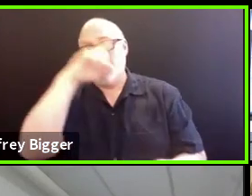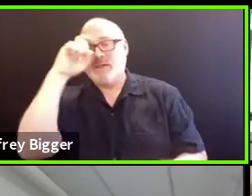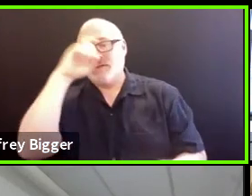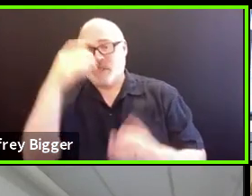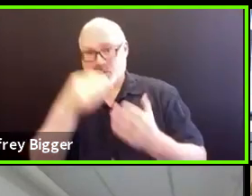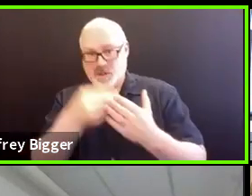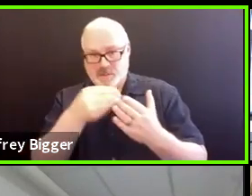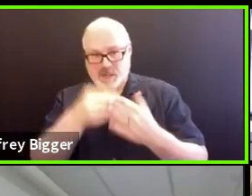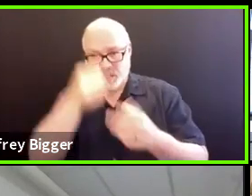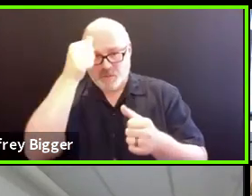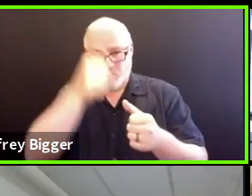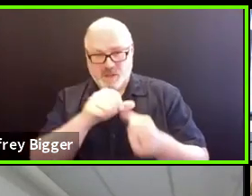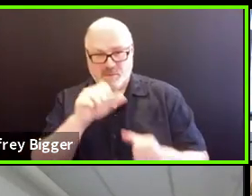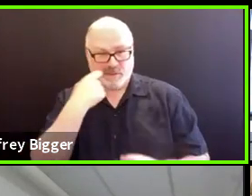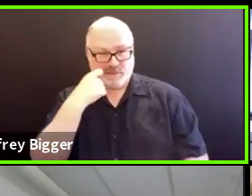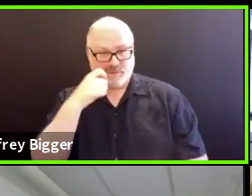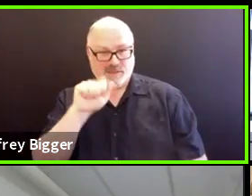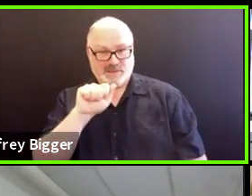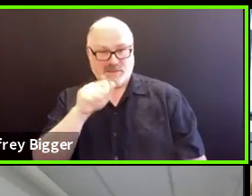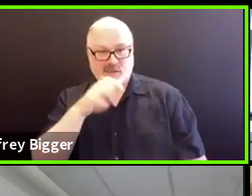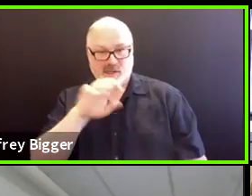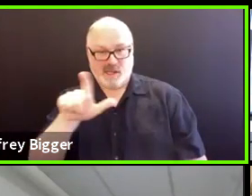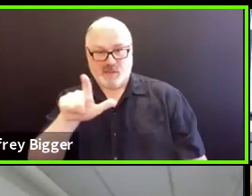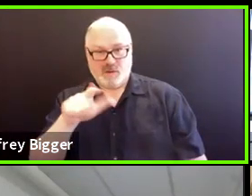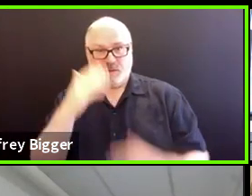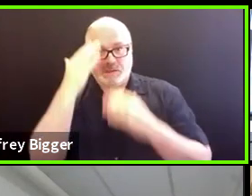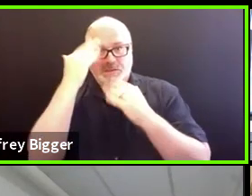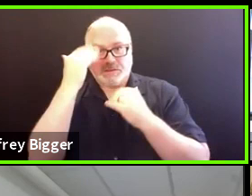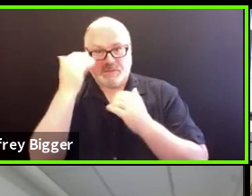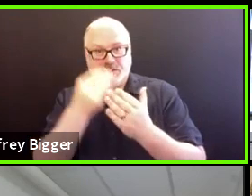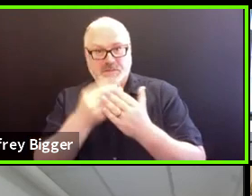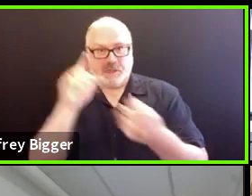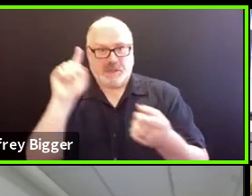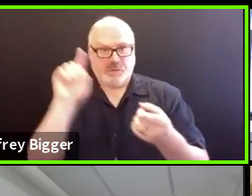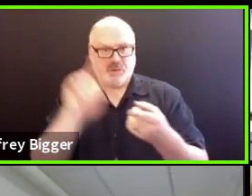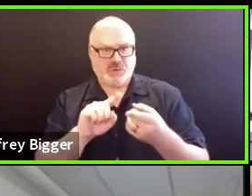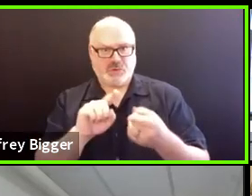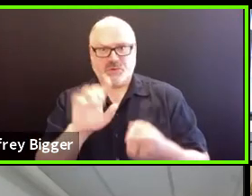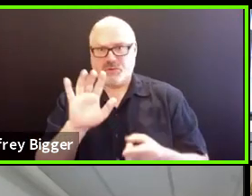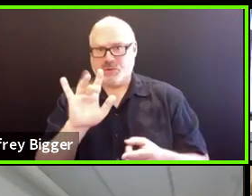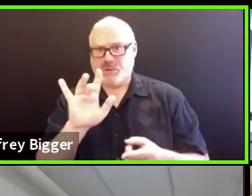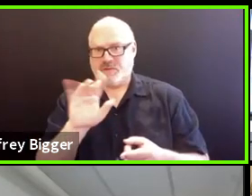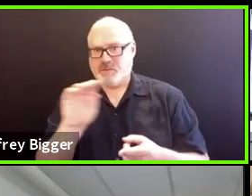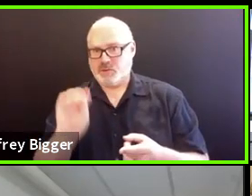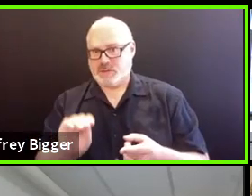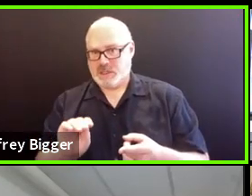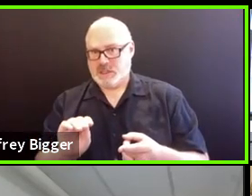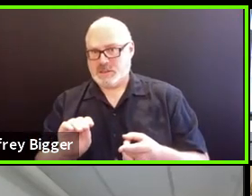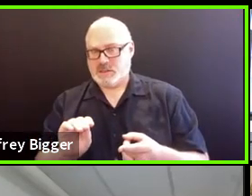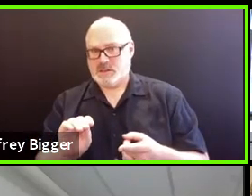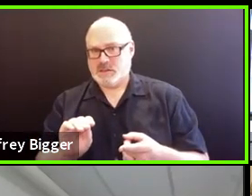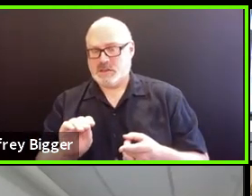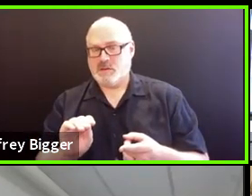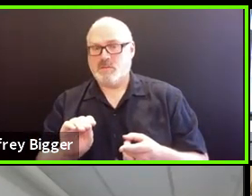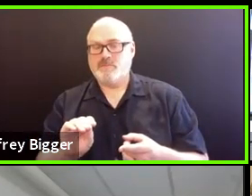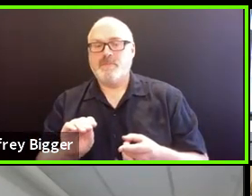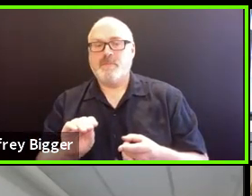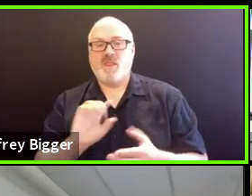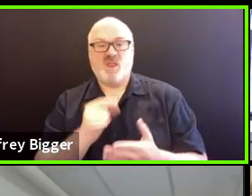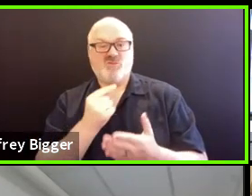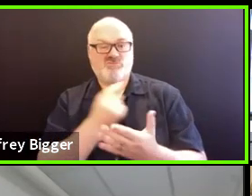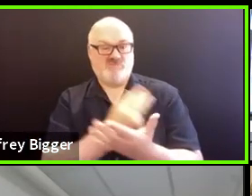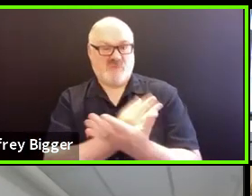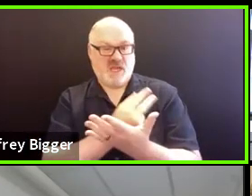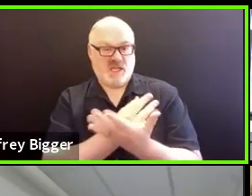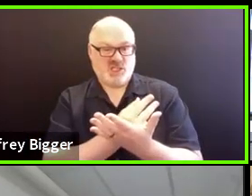recall in April, we were anticipating that summer revenue could be down as much as 25%. On the graduate side, it's